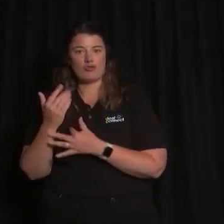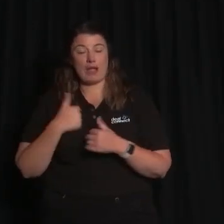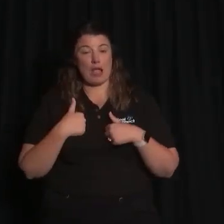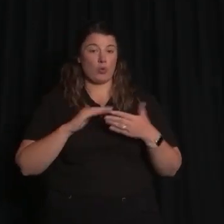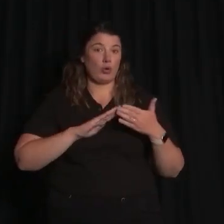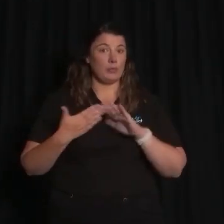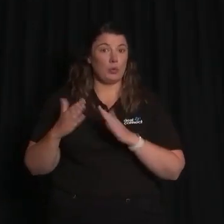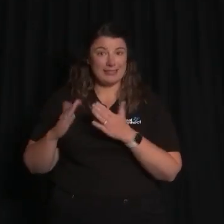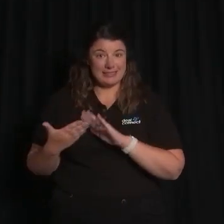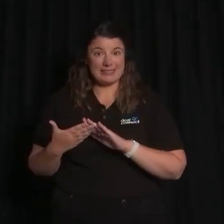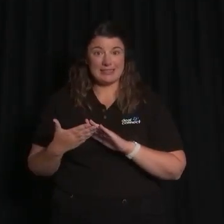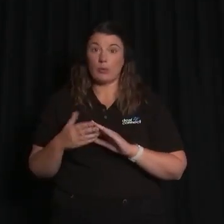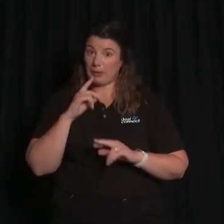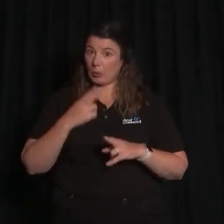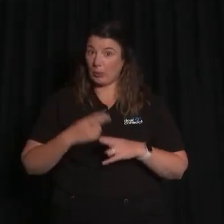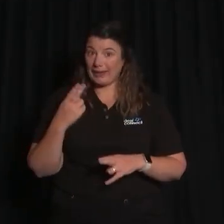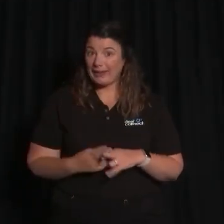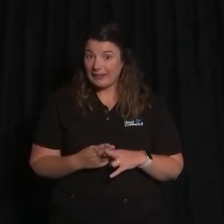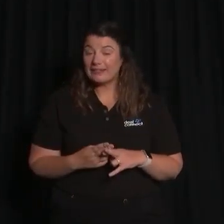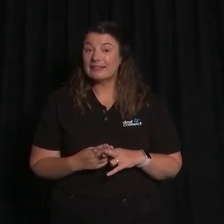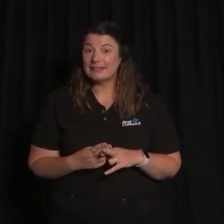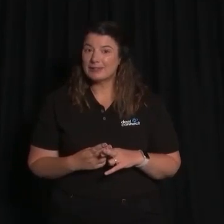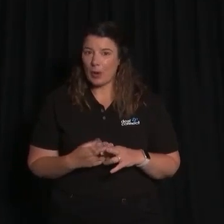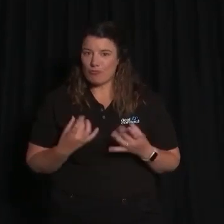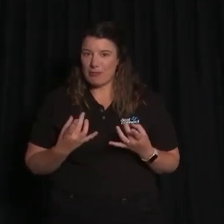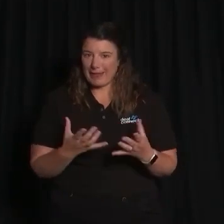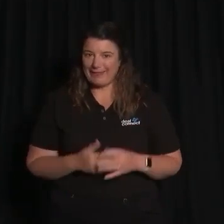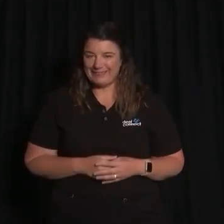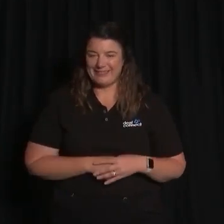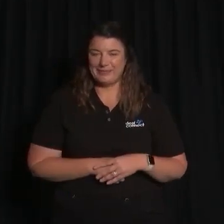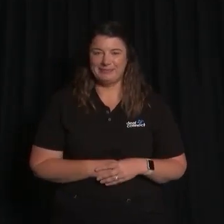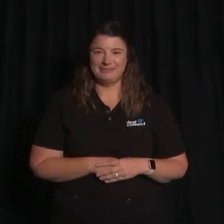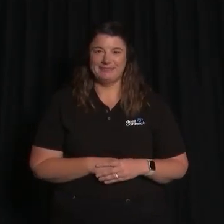communities at lightning speed. So strap yourselves in.